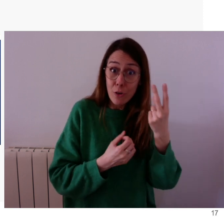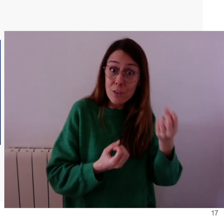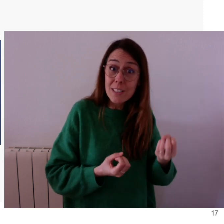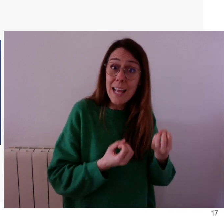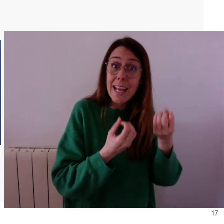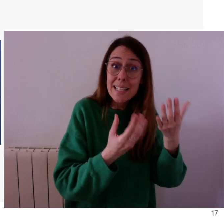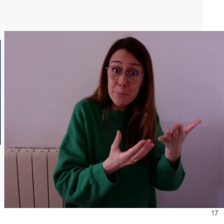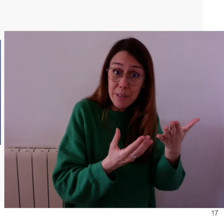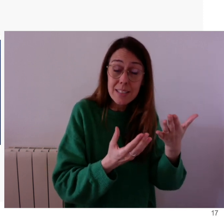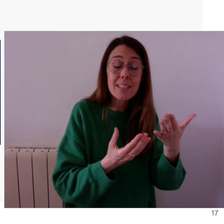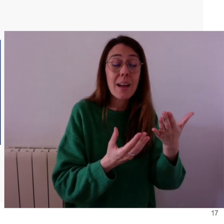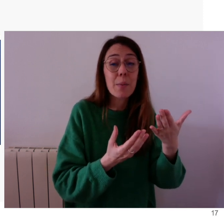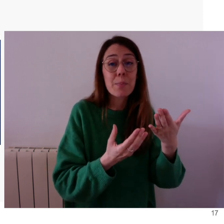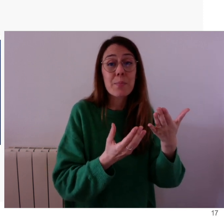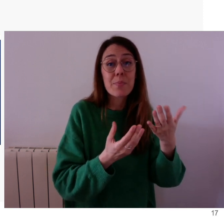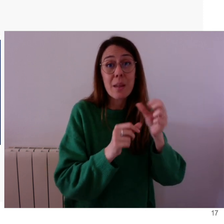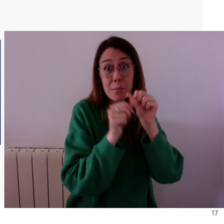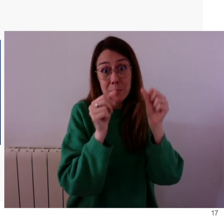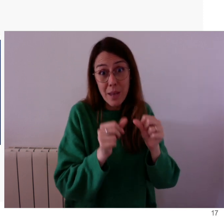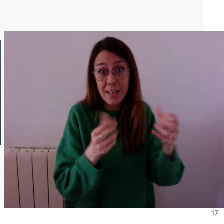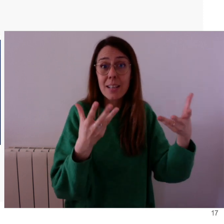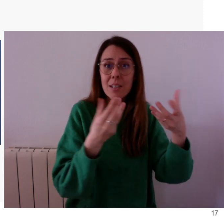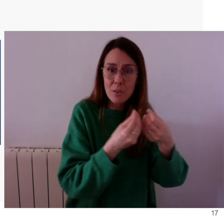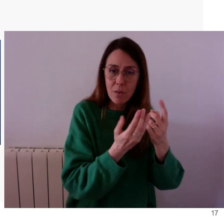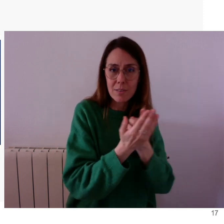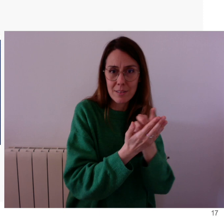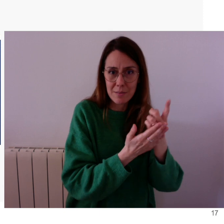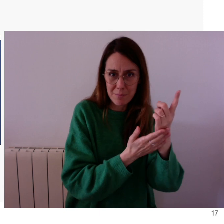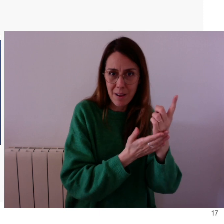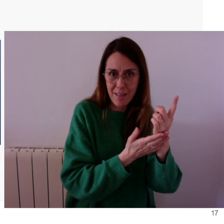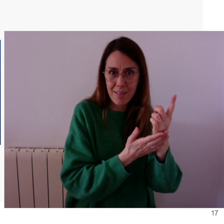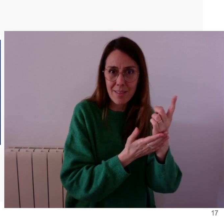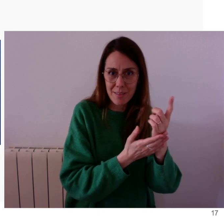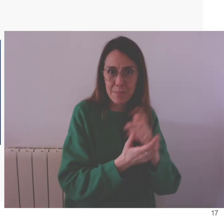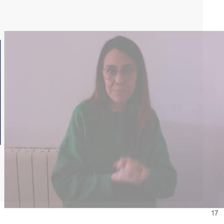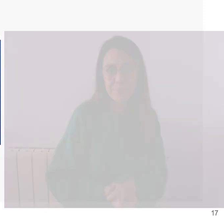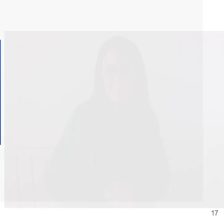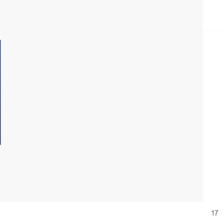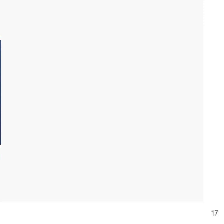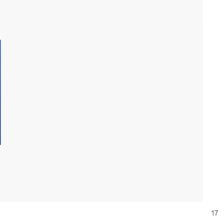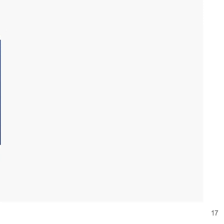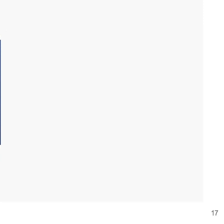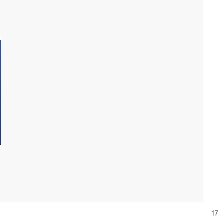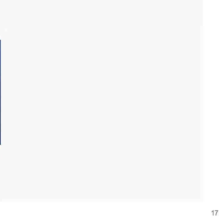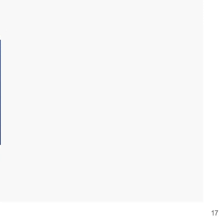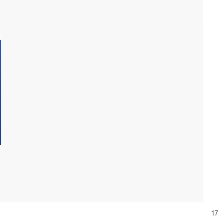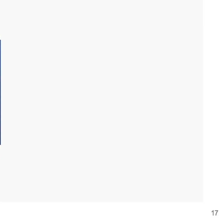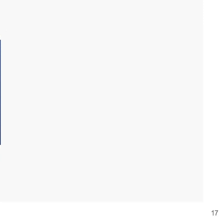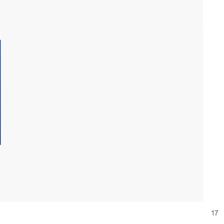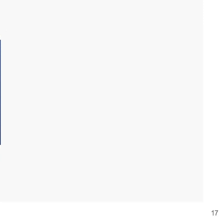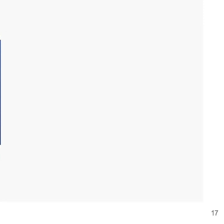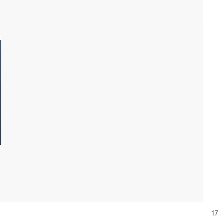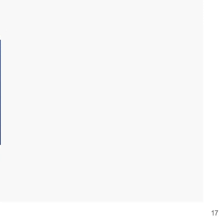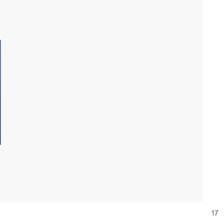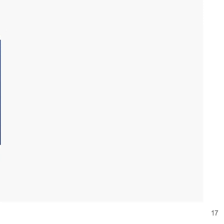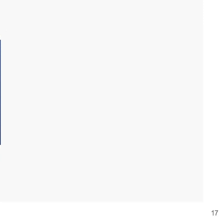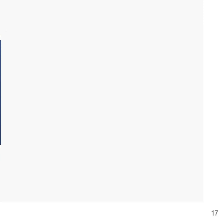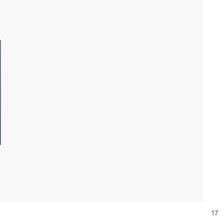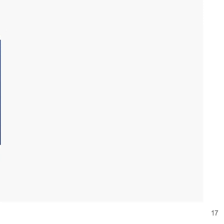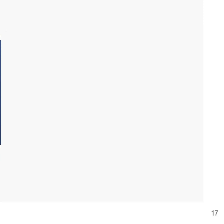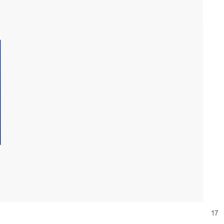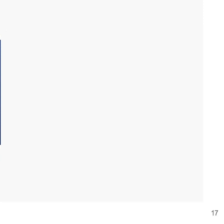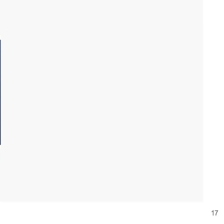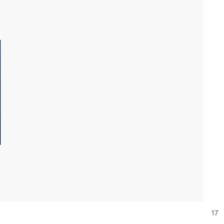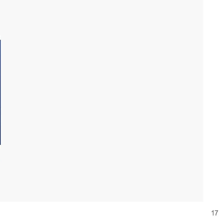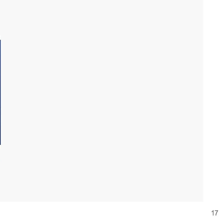following classifier that is used is maintaining the referent. And again, we see that with the